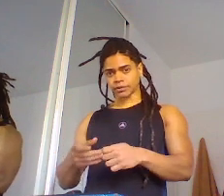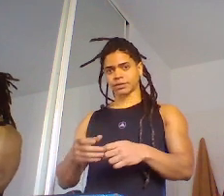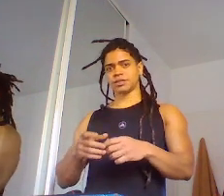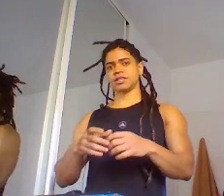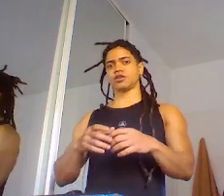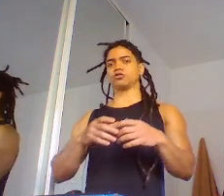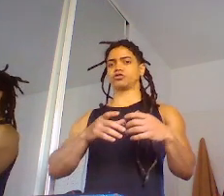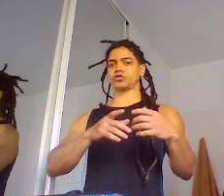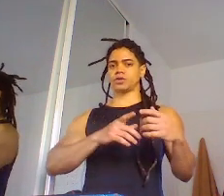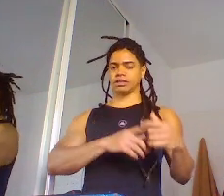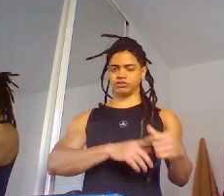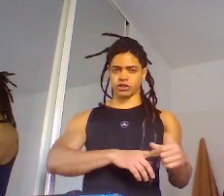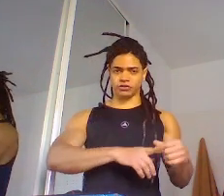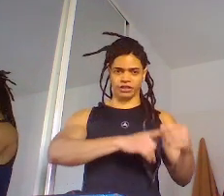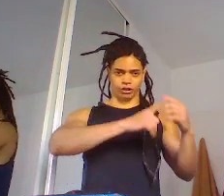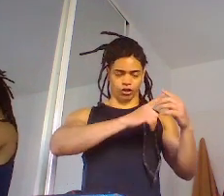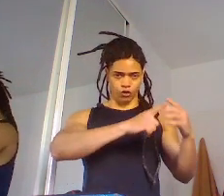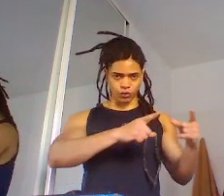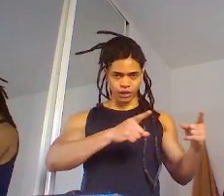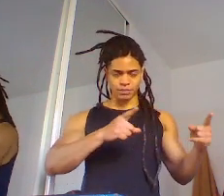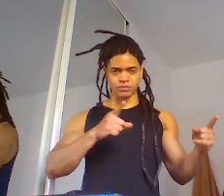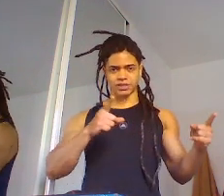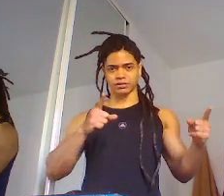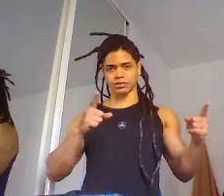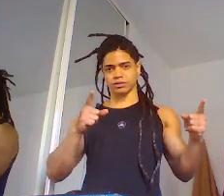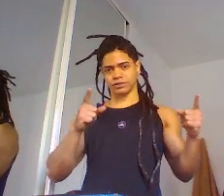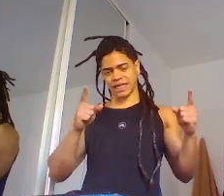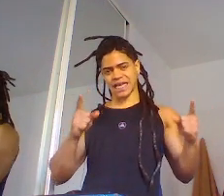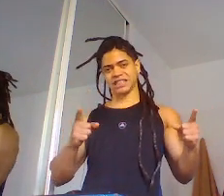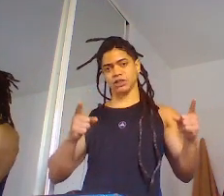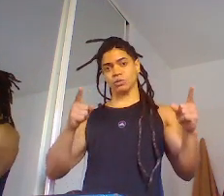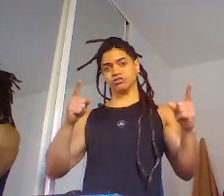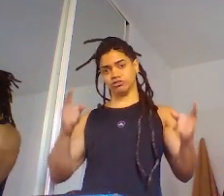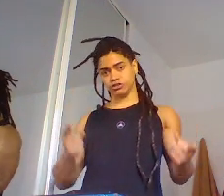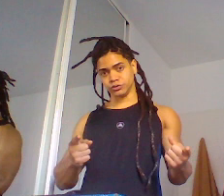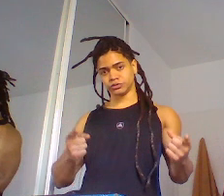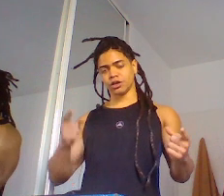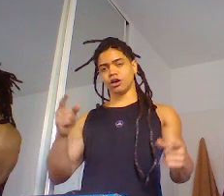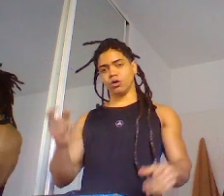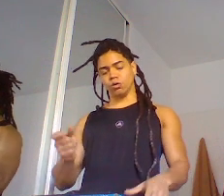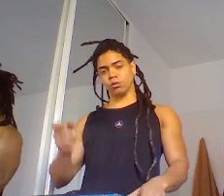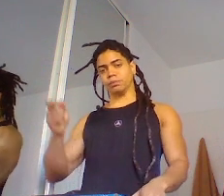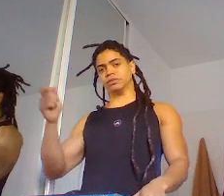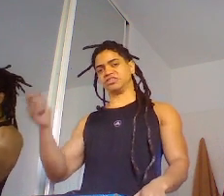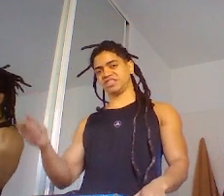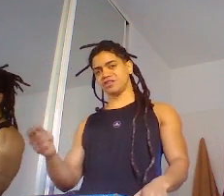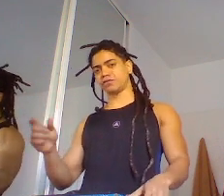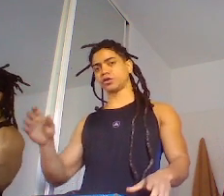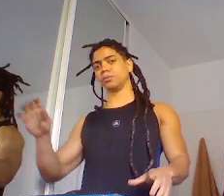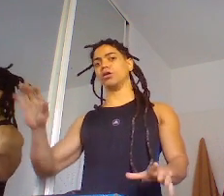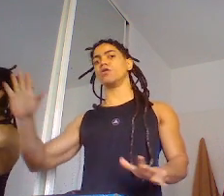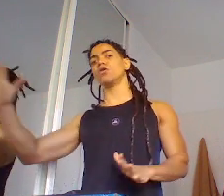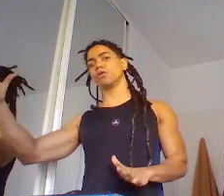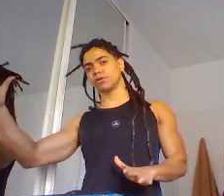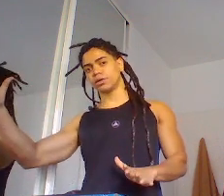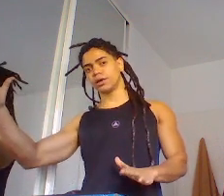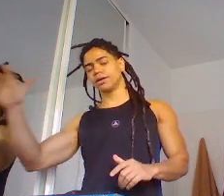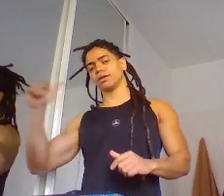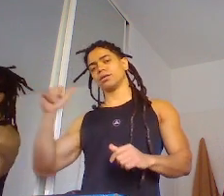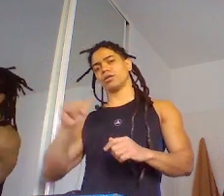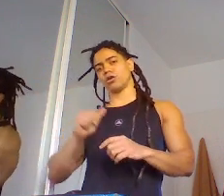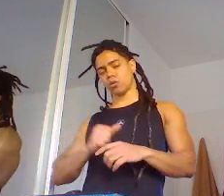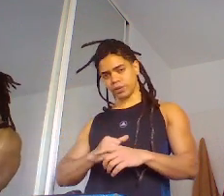And it also adjusts the total amount of cash that was used or perceived from